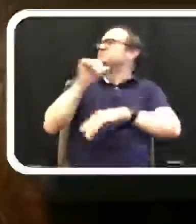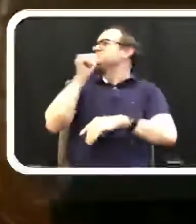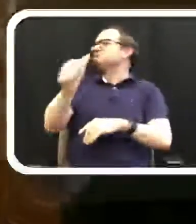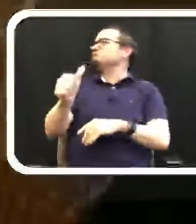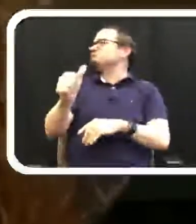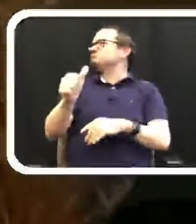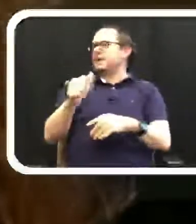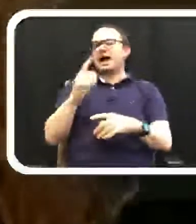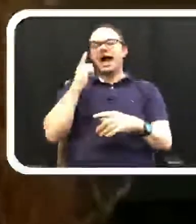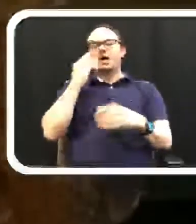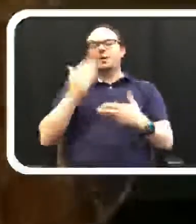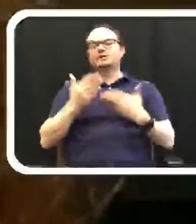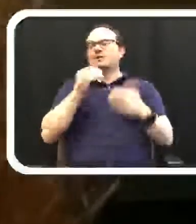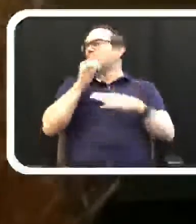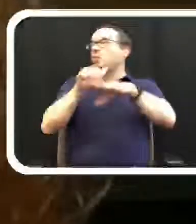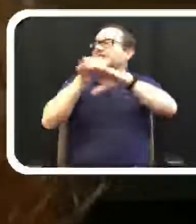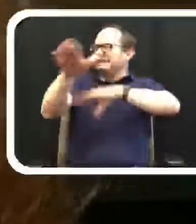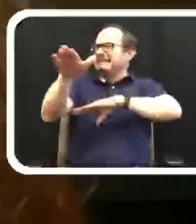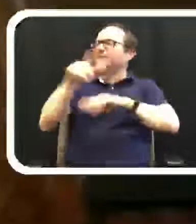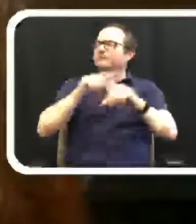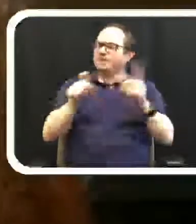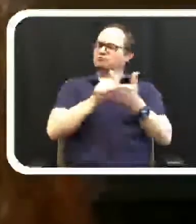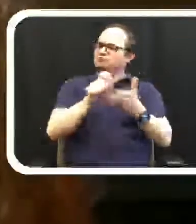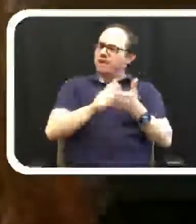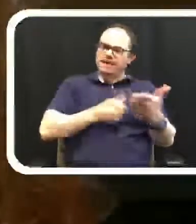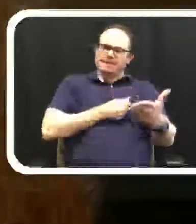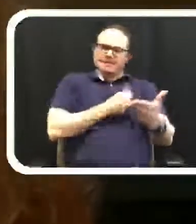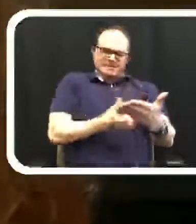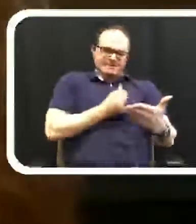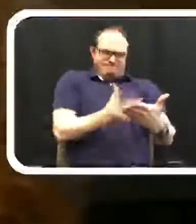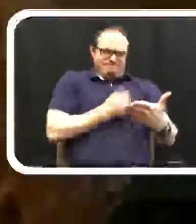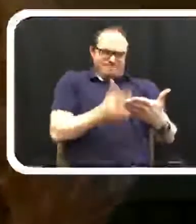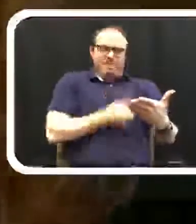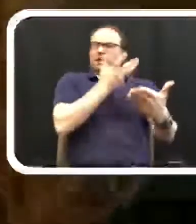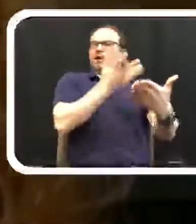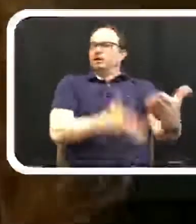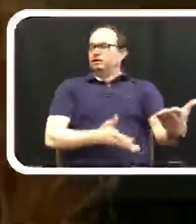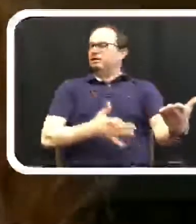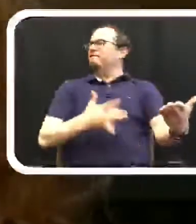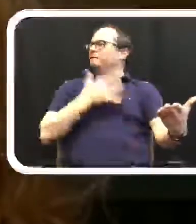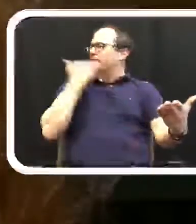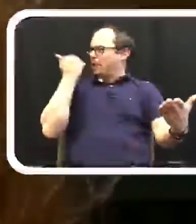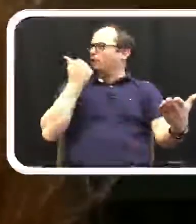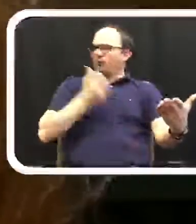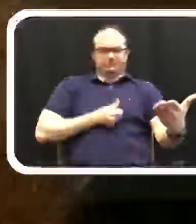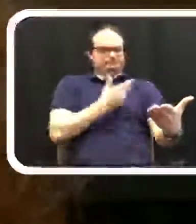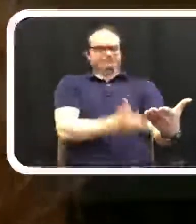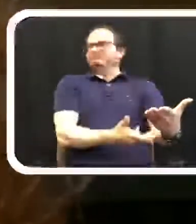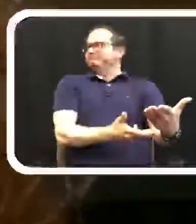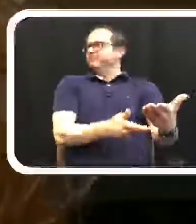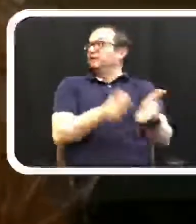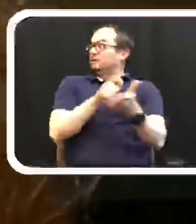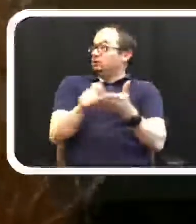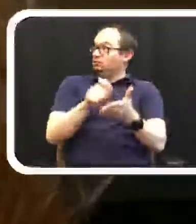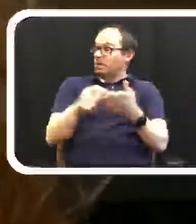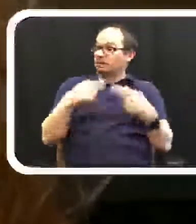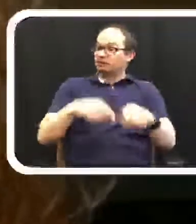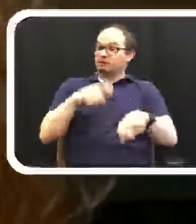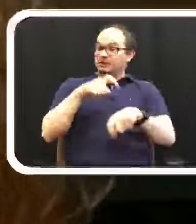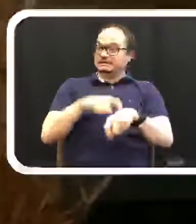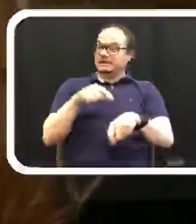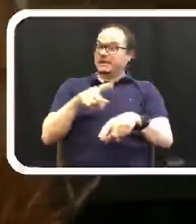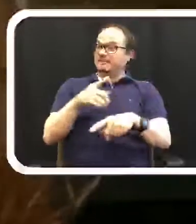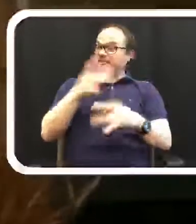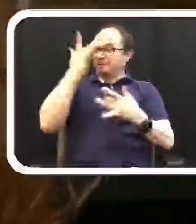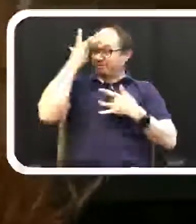And I know that's a recommendation. Don't send it, but just write it. But I feel better because I've just gotten it out. I mean, would you say that writing, especially during a time like